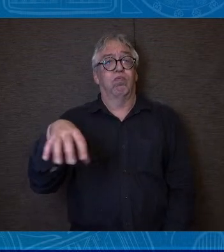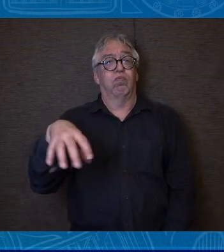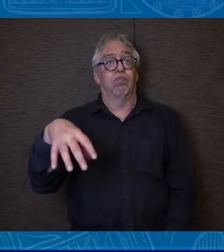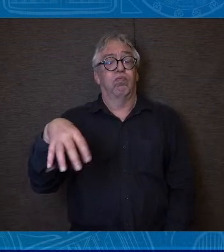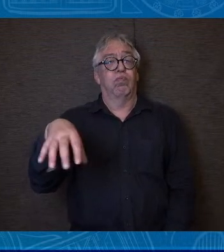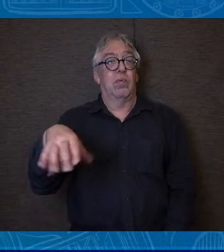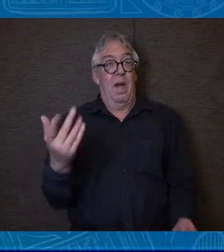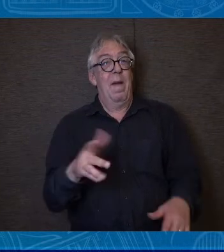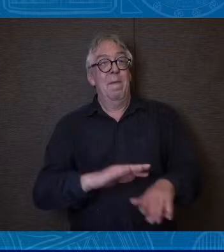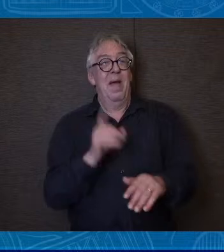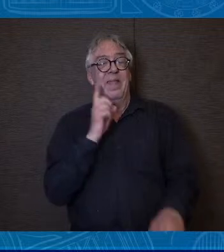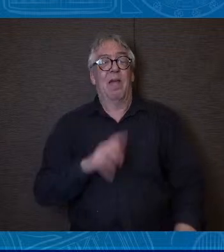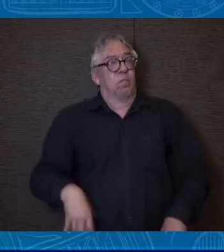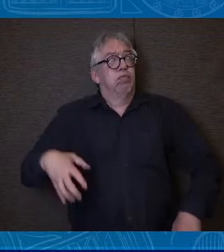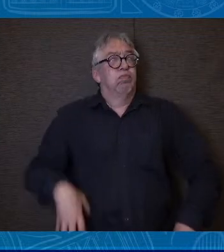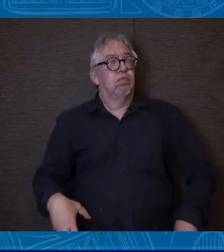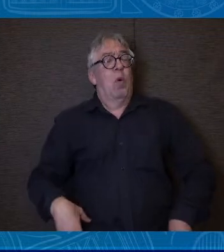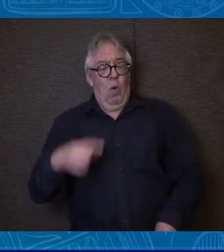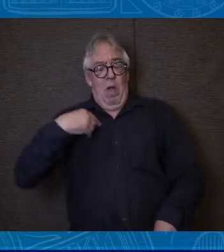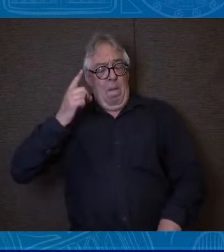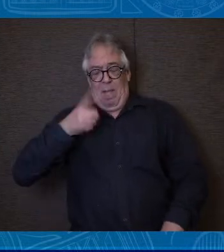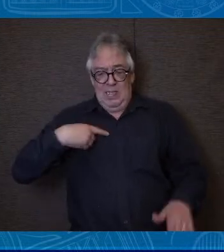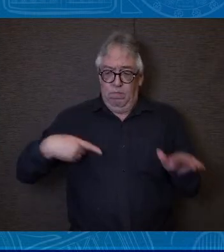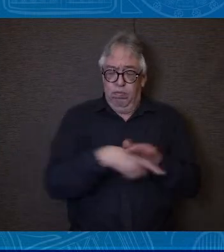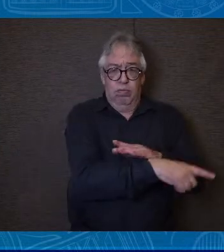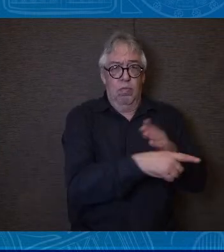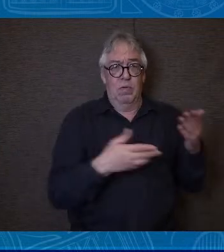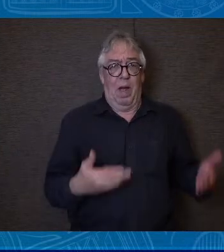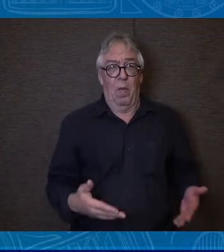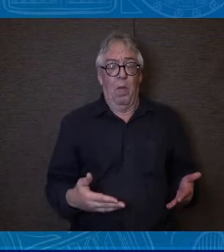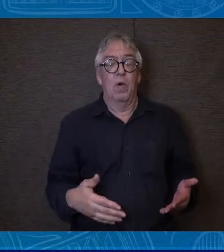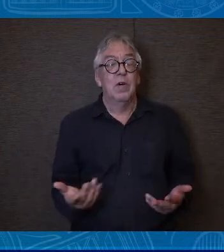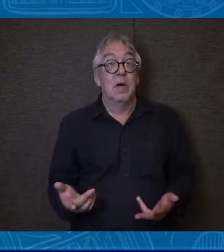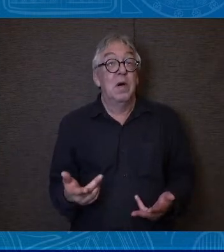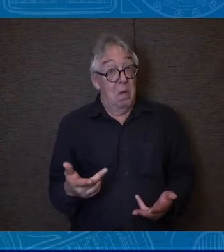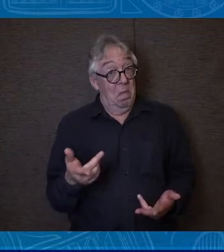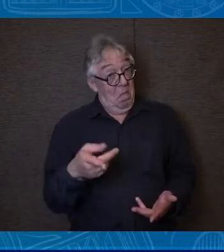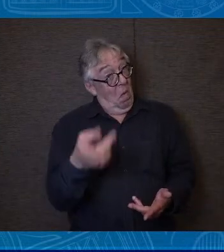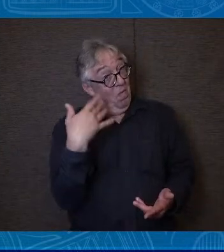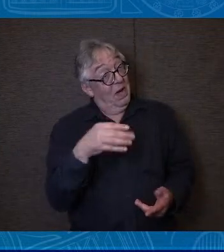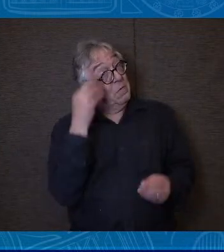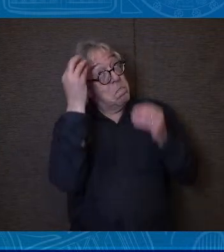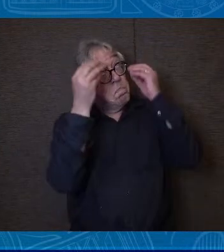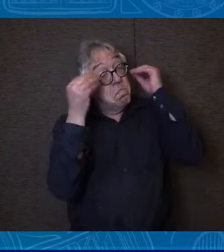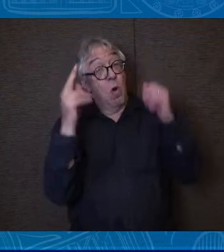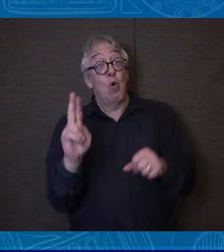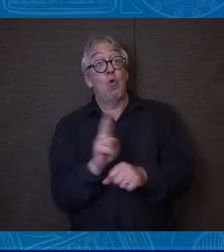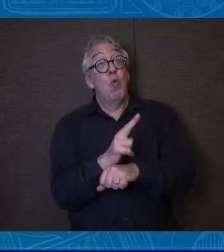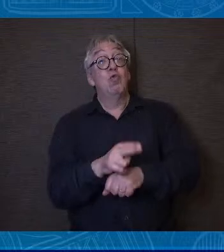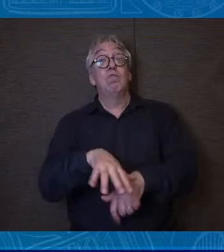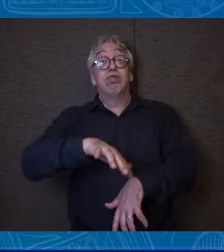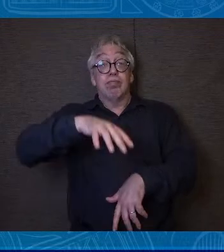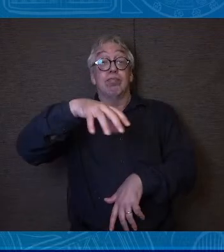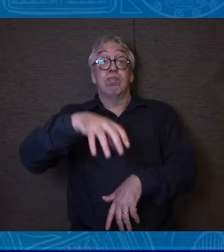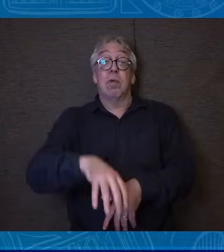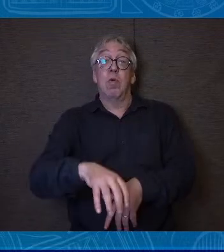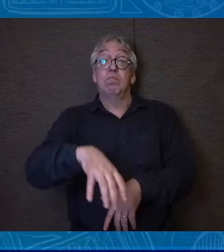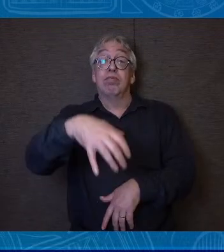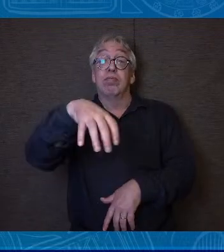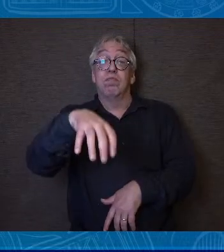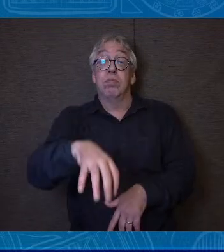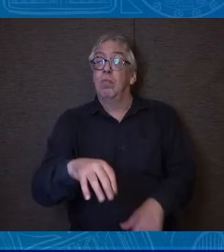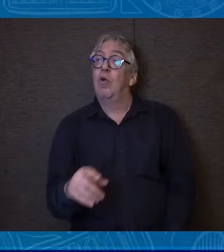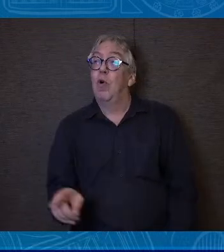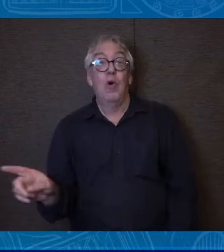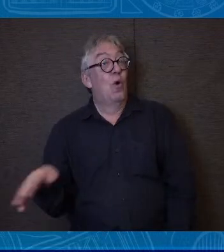to leave their houses or go to the evacuation center. Thank you. Thank you. Let me pick it up. Thank you